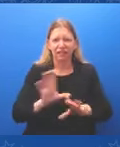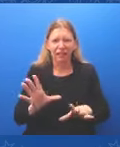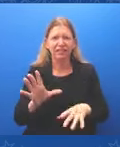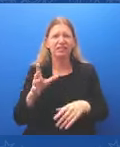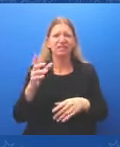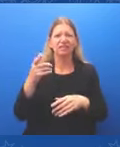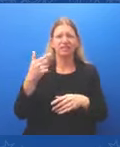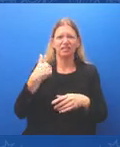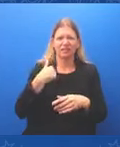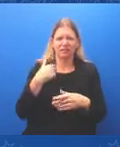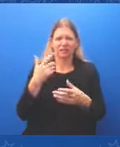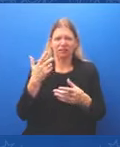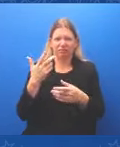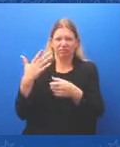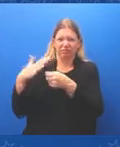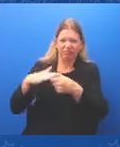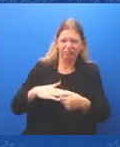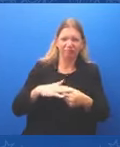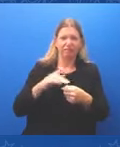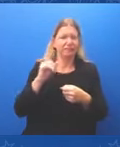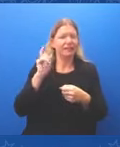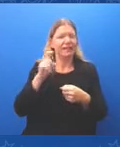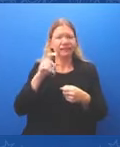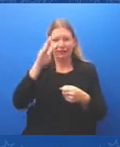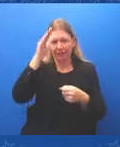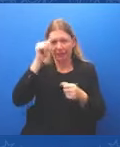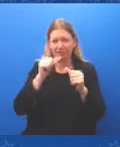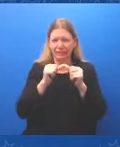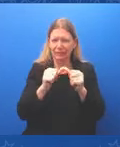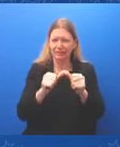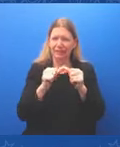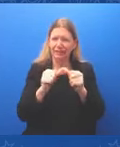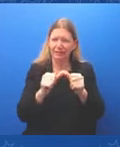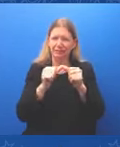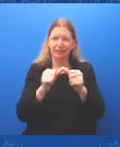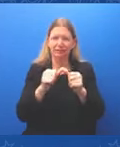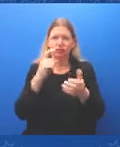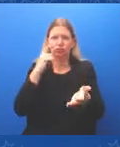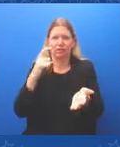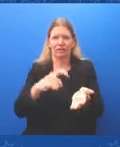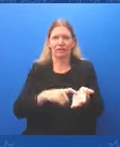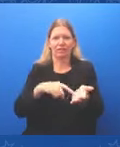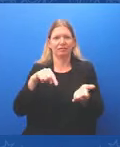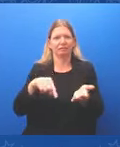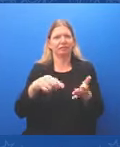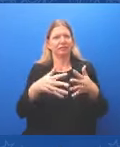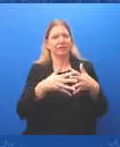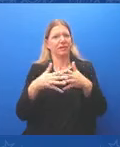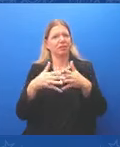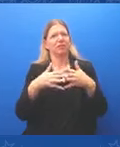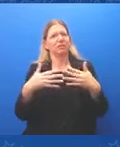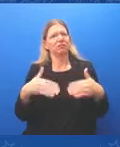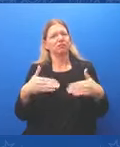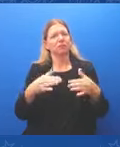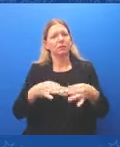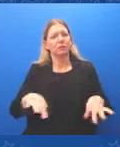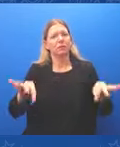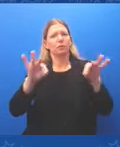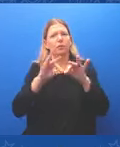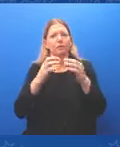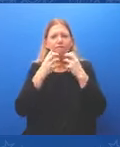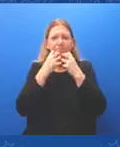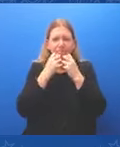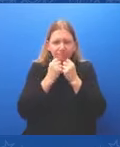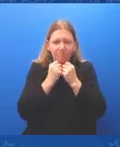great cause of America, which is giving everyone an equal chance, just everyone an equal chance. My dad used